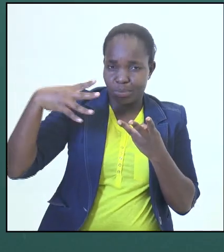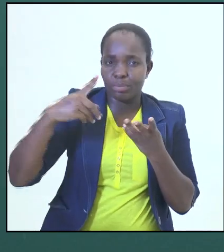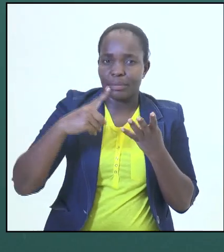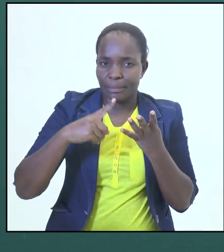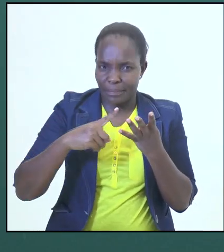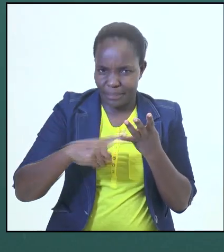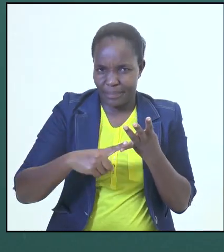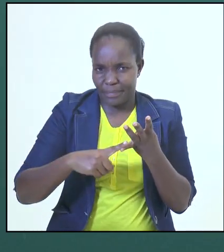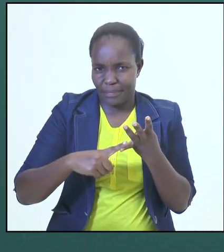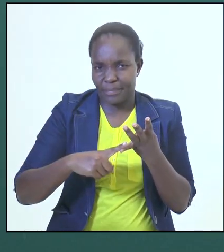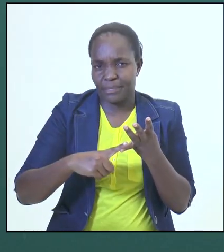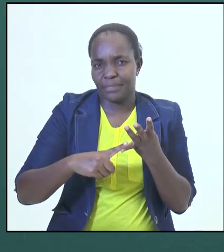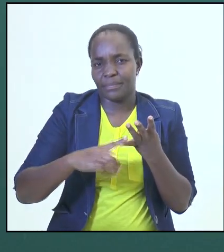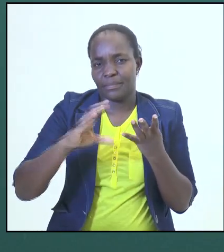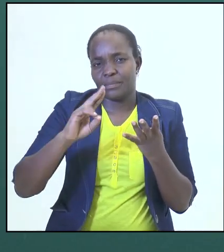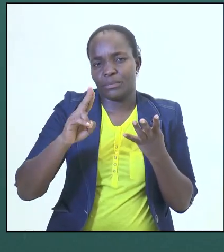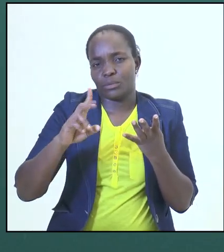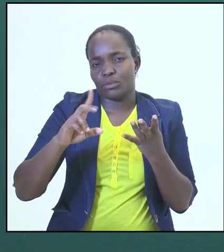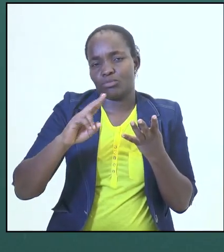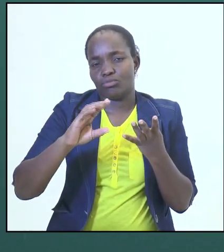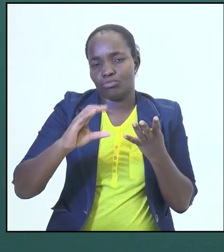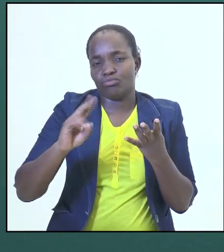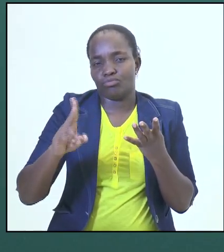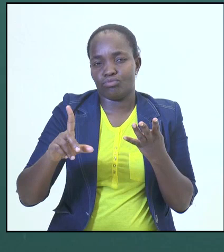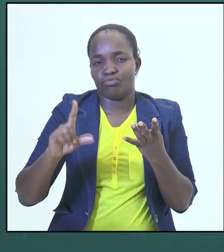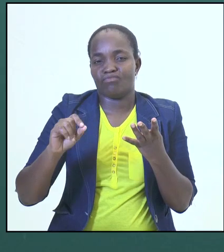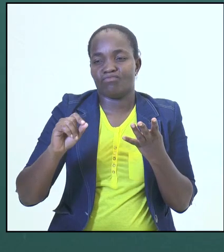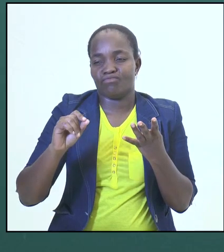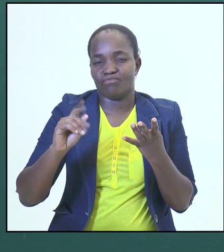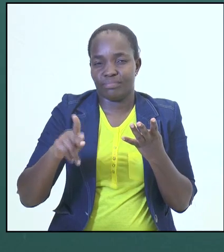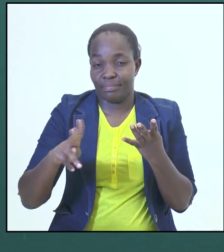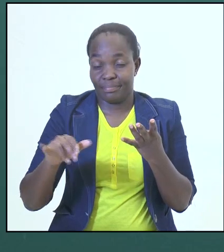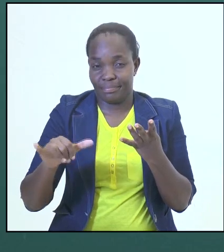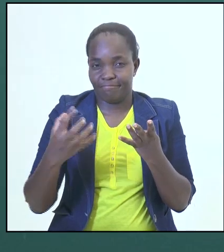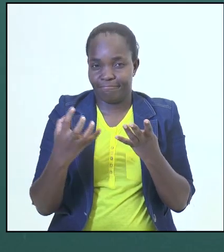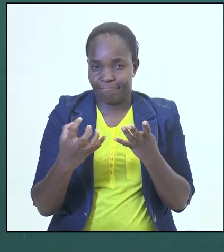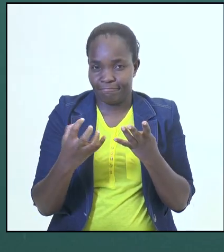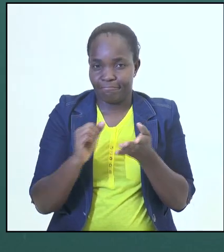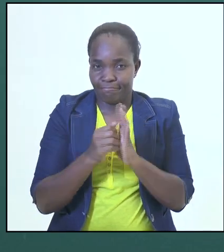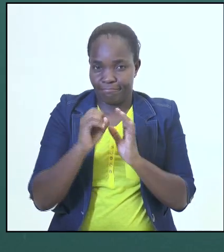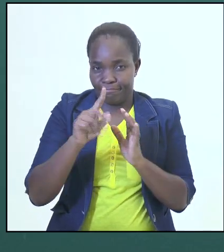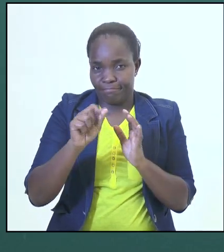chlorophyll to make glucose, which is converted into starch and stored in plant leaves.